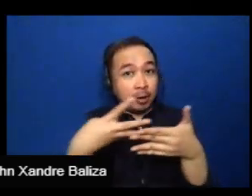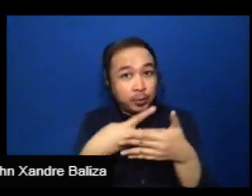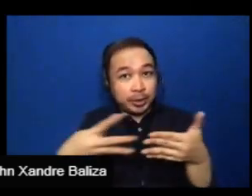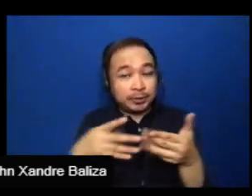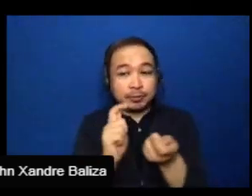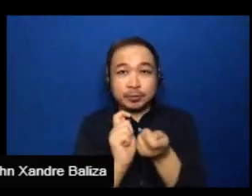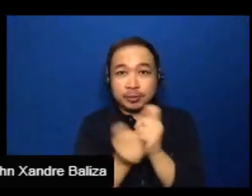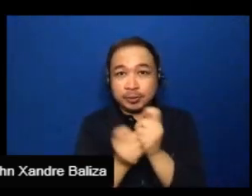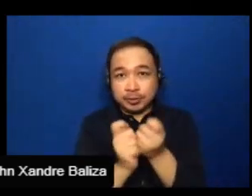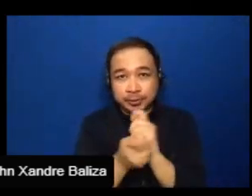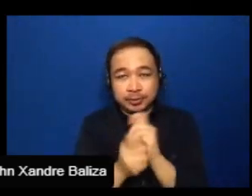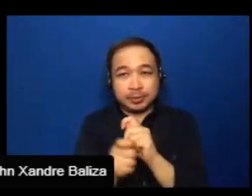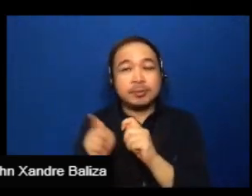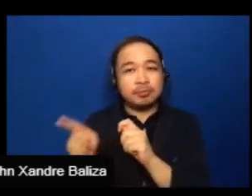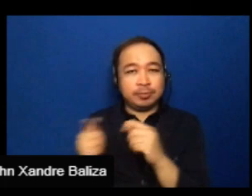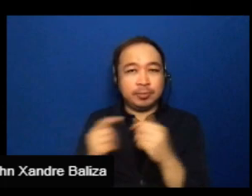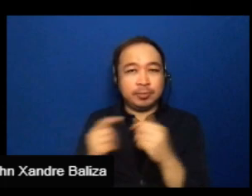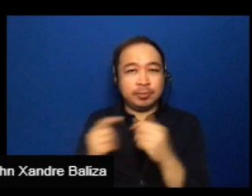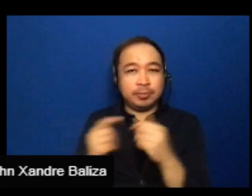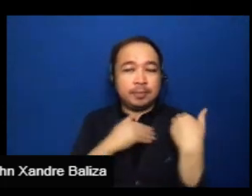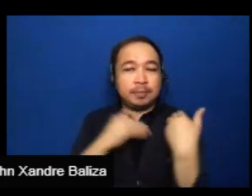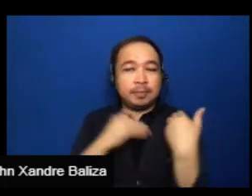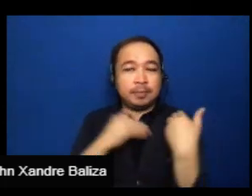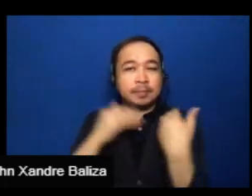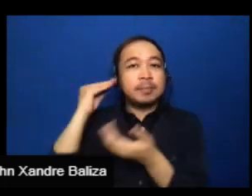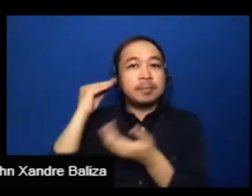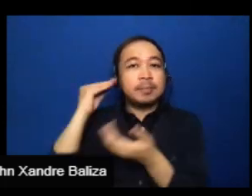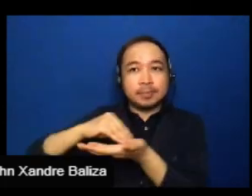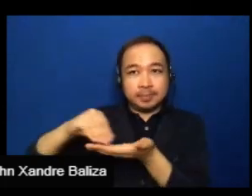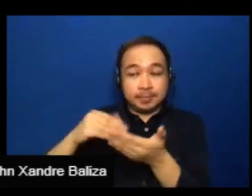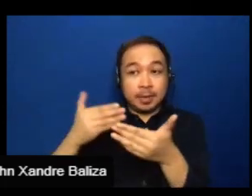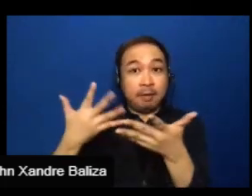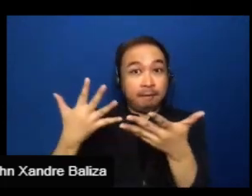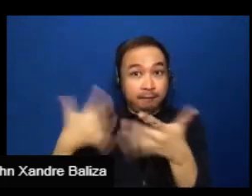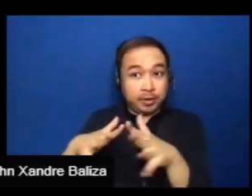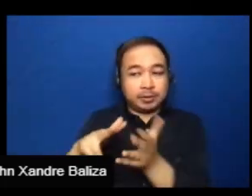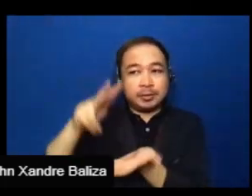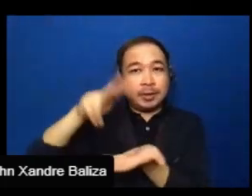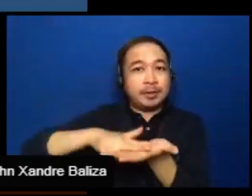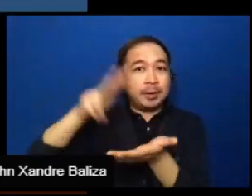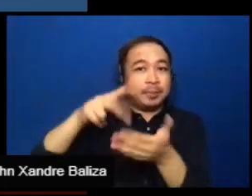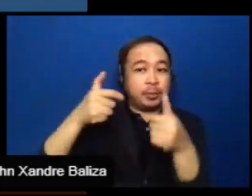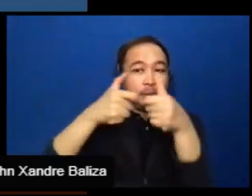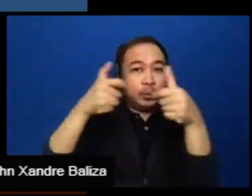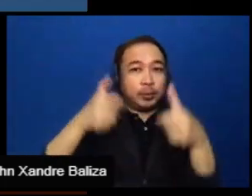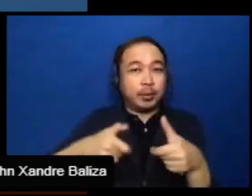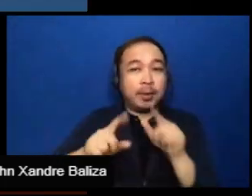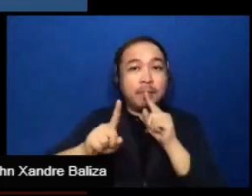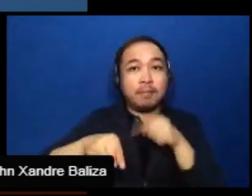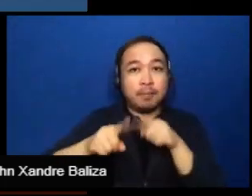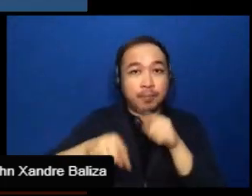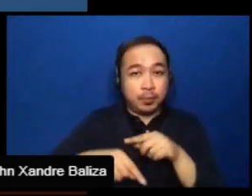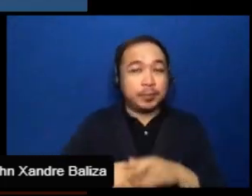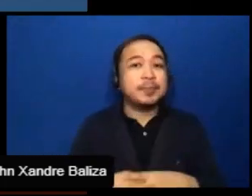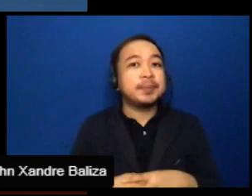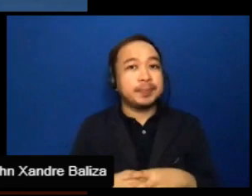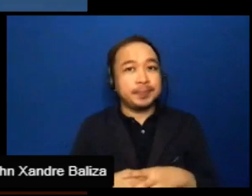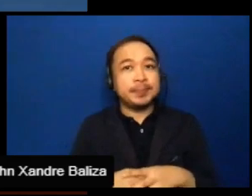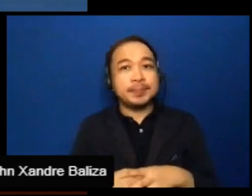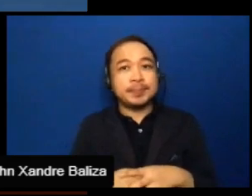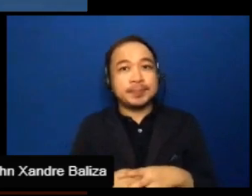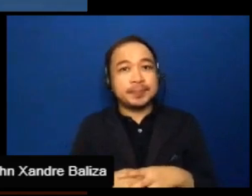by the Secretariat following the adoption of the report. In view of this,